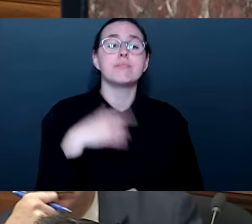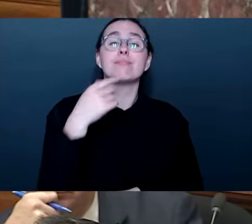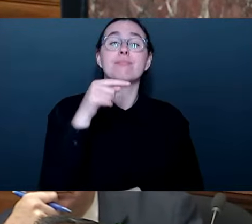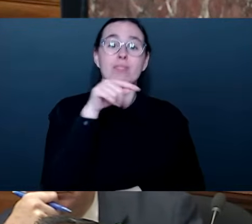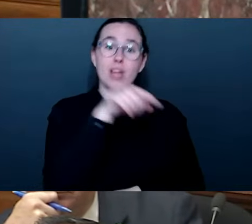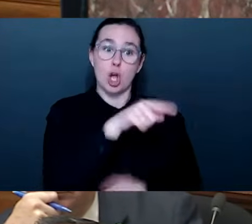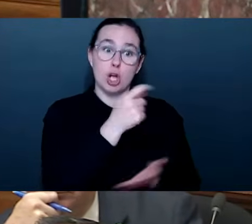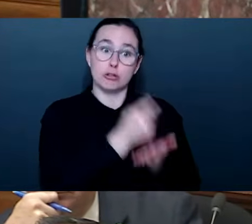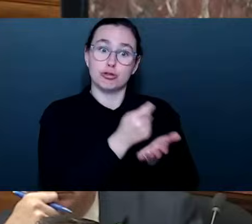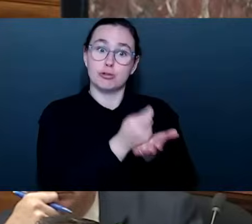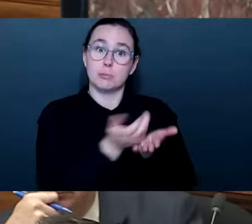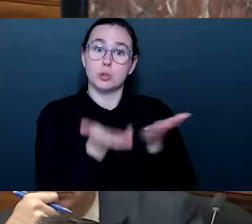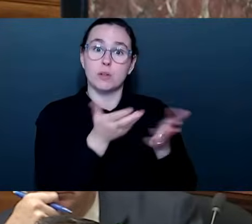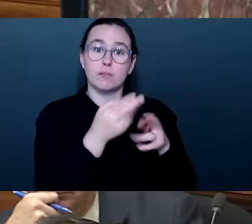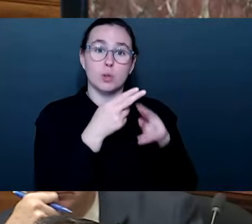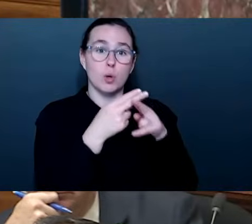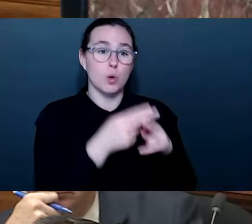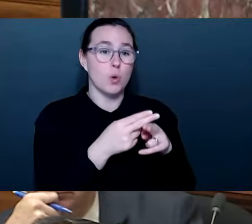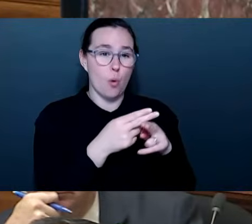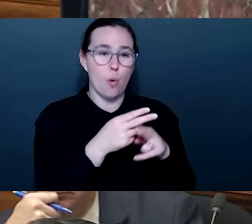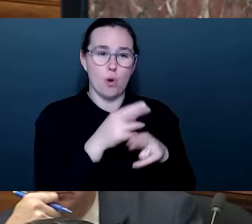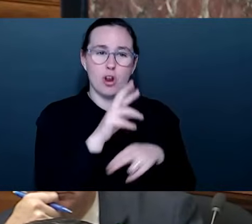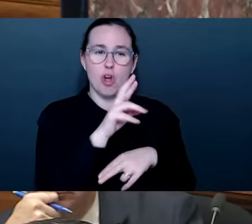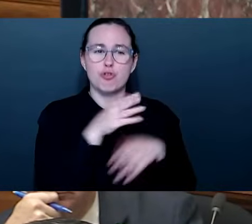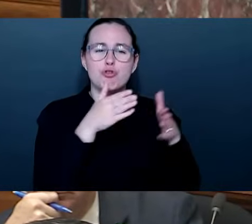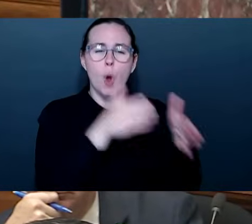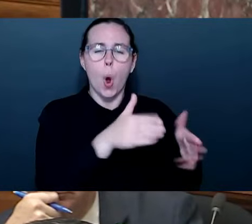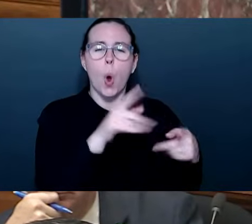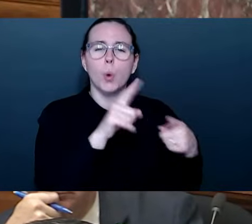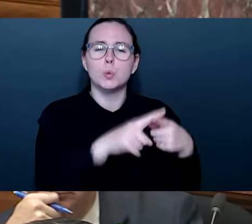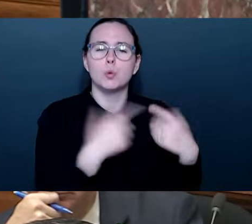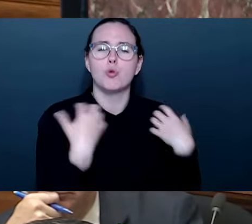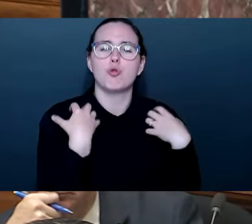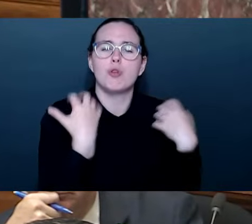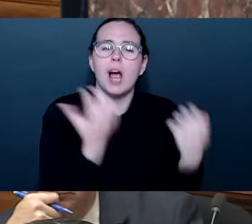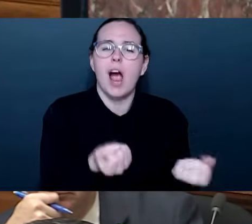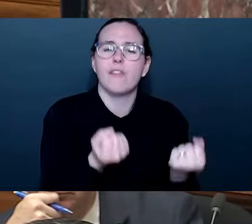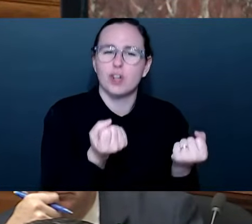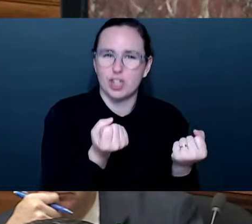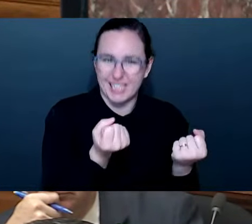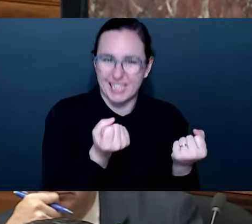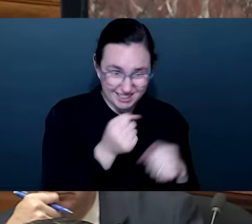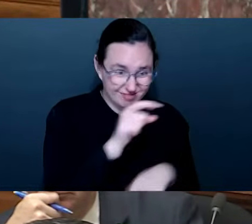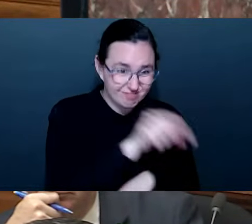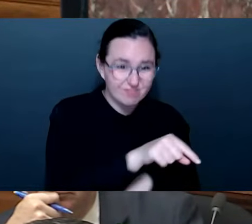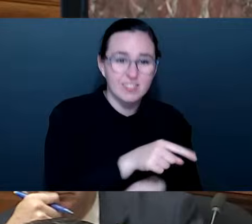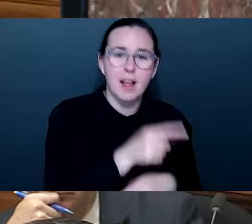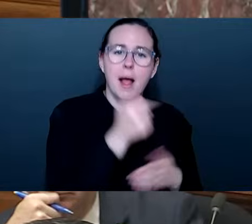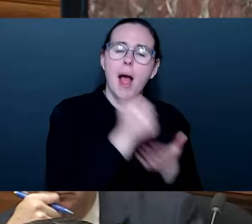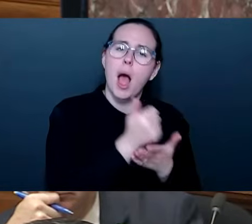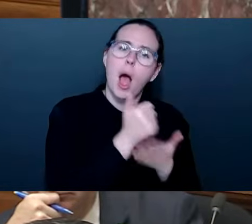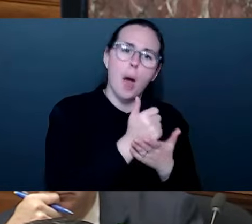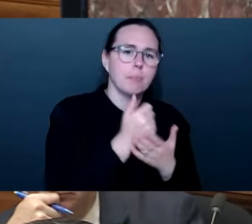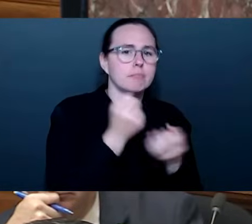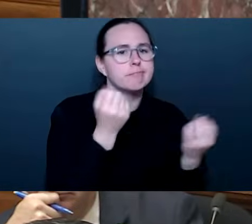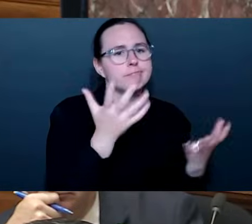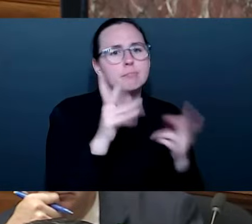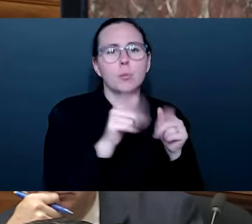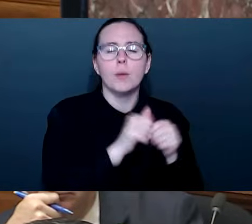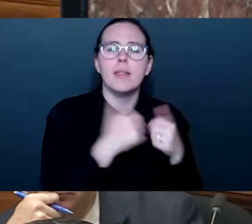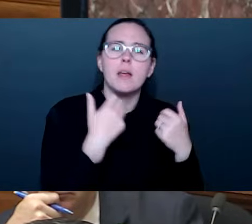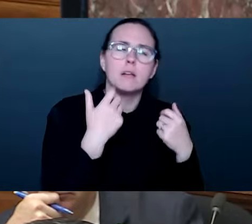50% more people with complex health, mental health, and addiction challenges. as well as supporting Lookout's